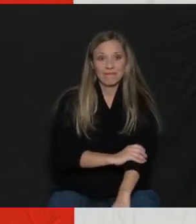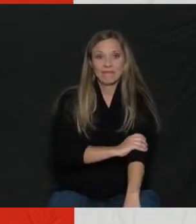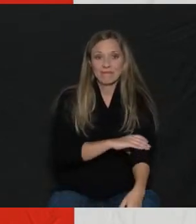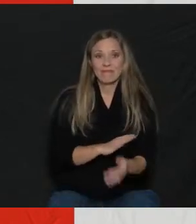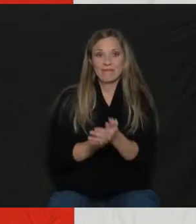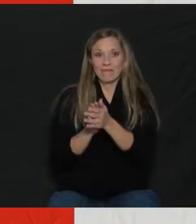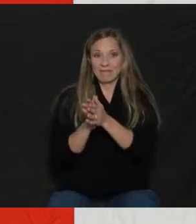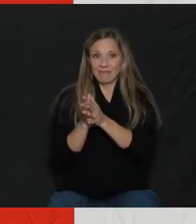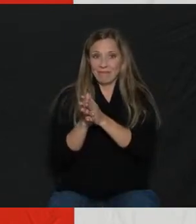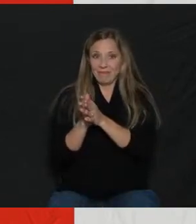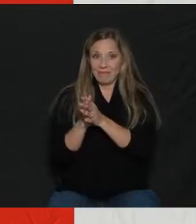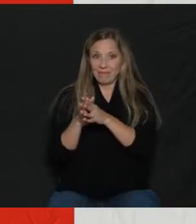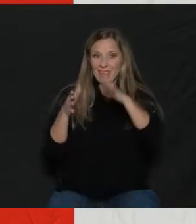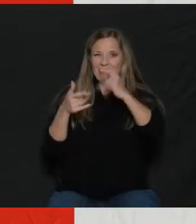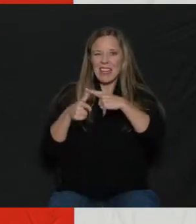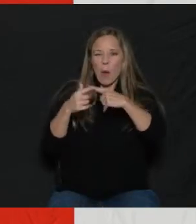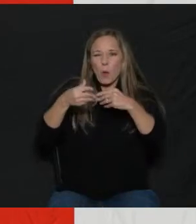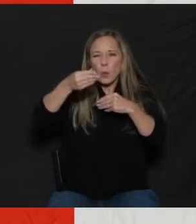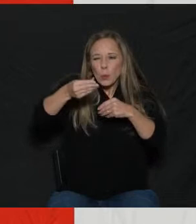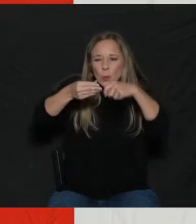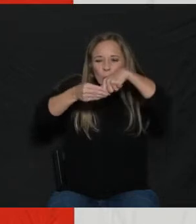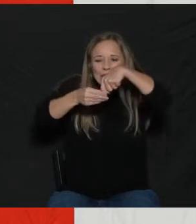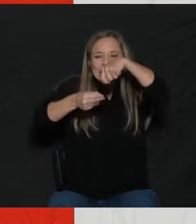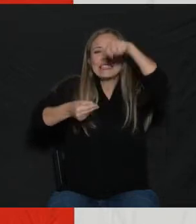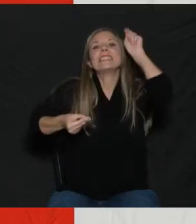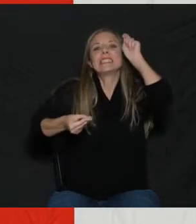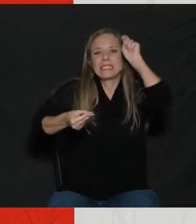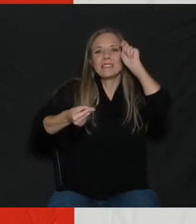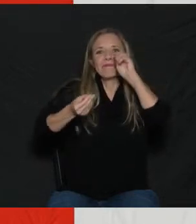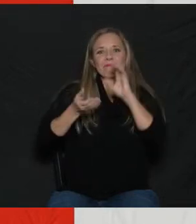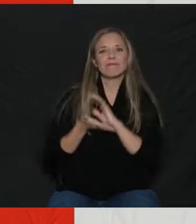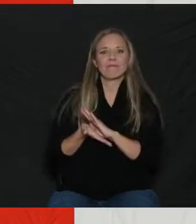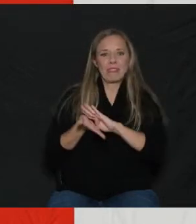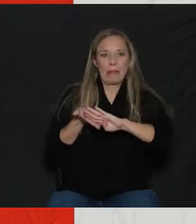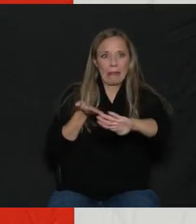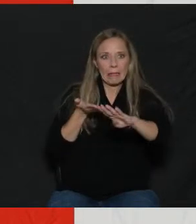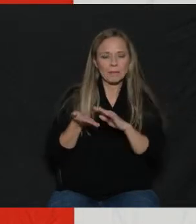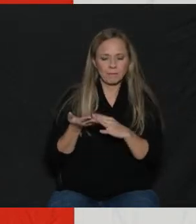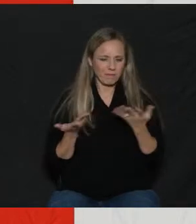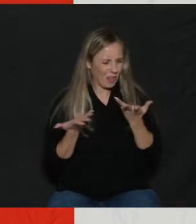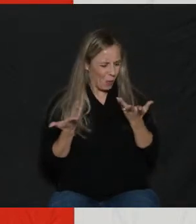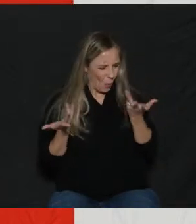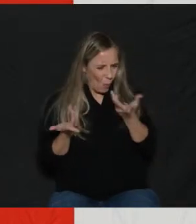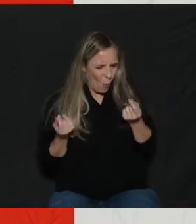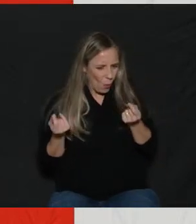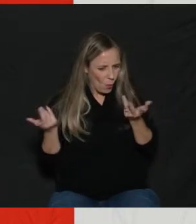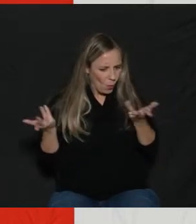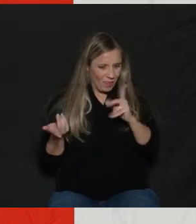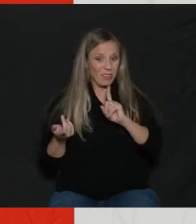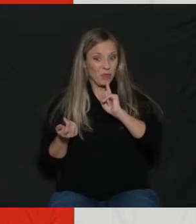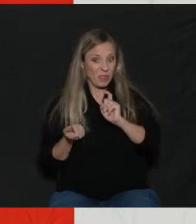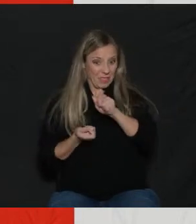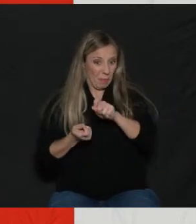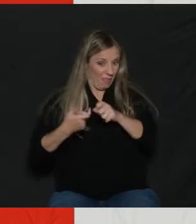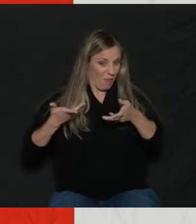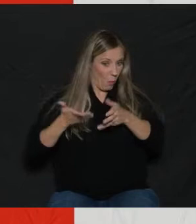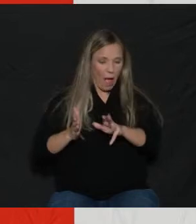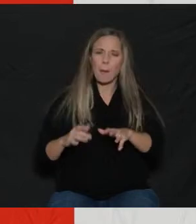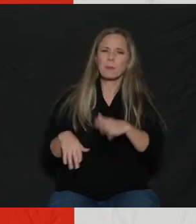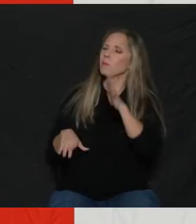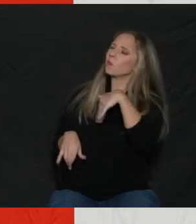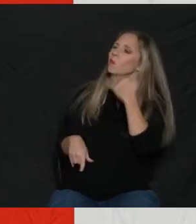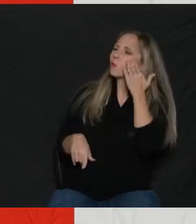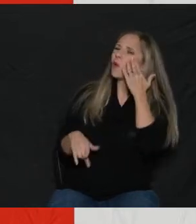And then squeeze it. Okay, so what is there like a... You know, I would particular just way I need do to do an this?